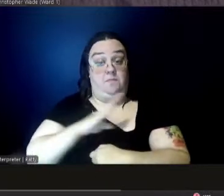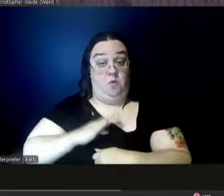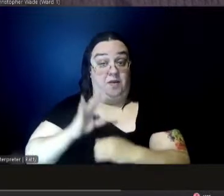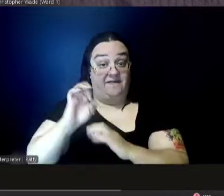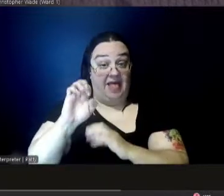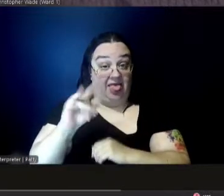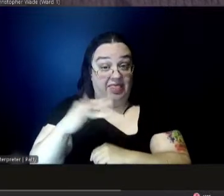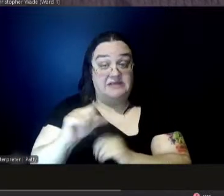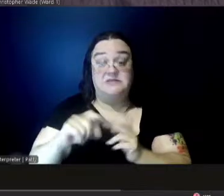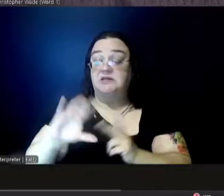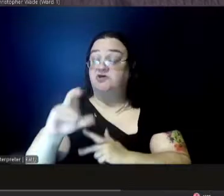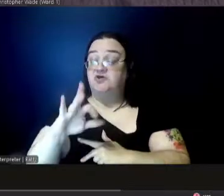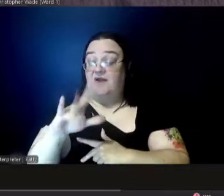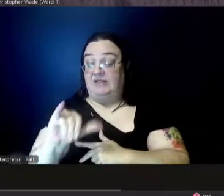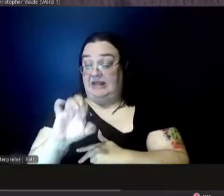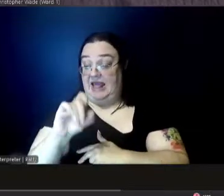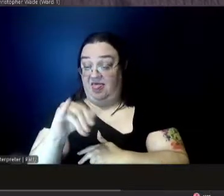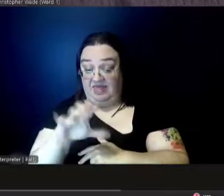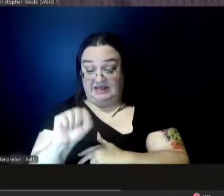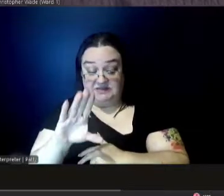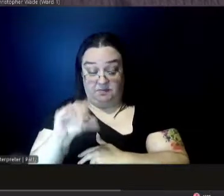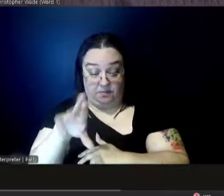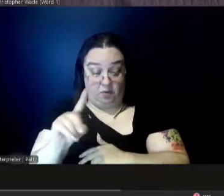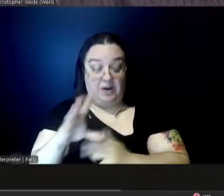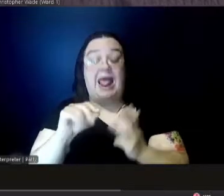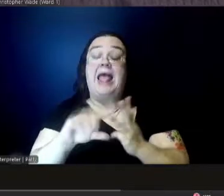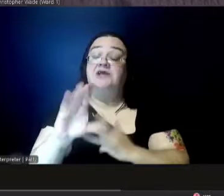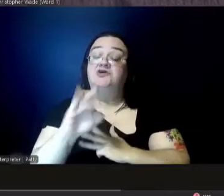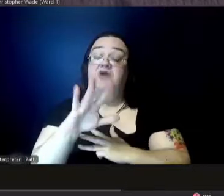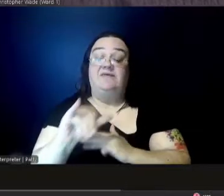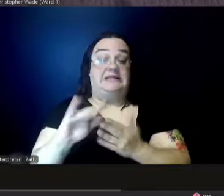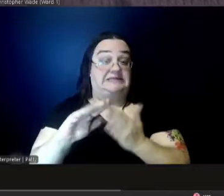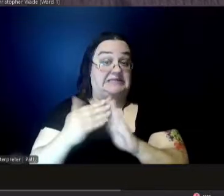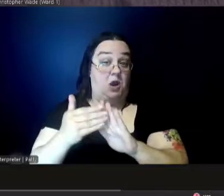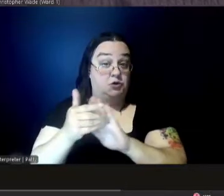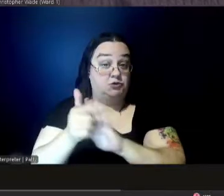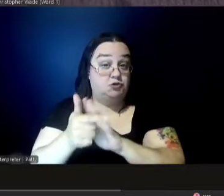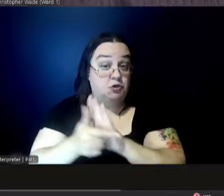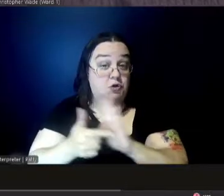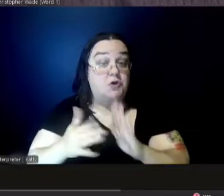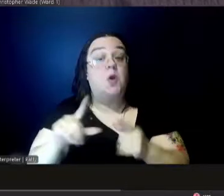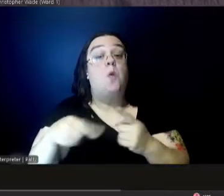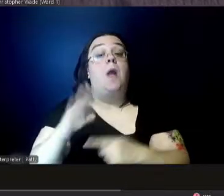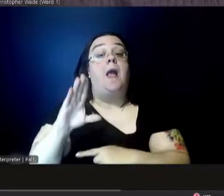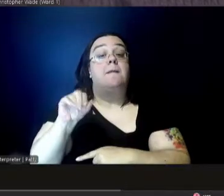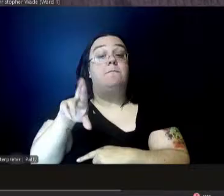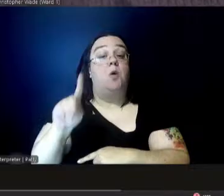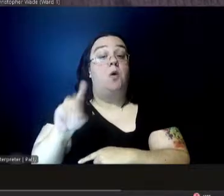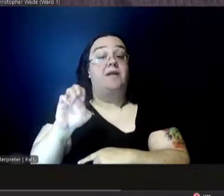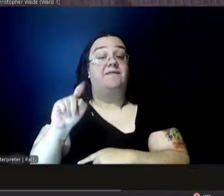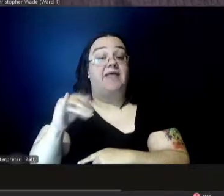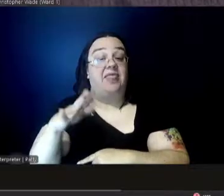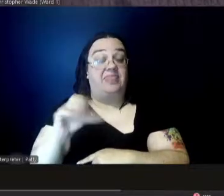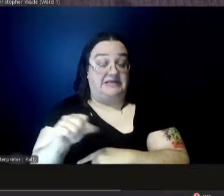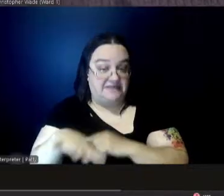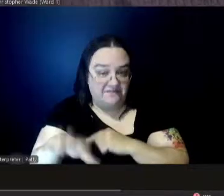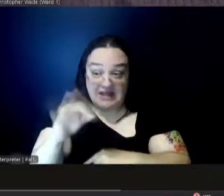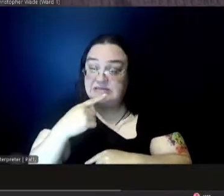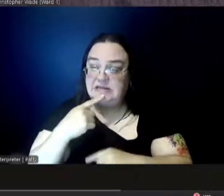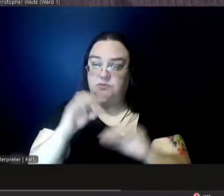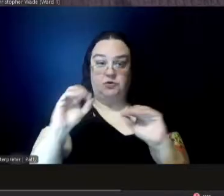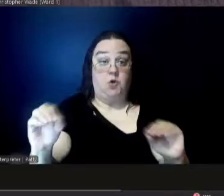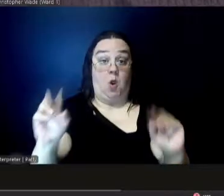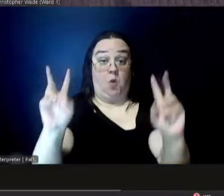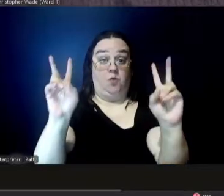Cheverly Ethics Board, and the Cheverly Town Attorney. So when the Board of Ethics findings stated that there was no quote-unquote